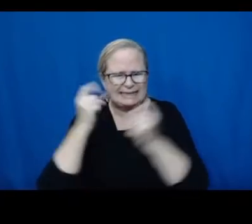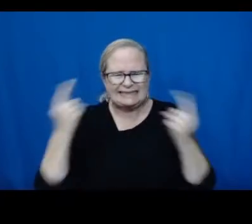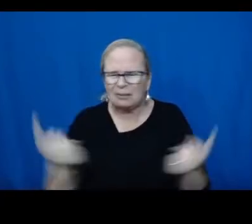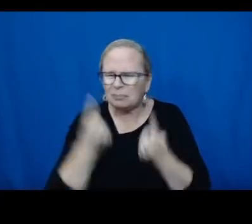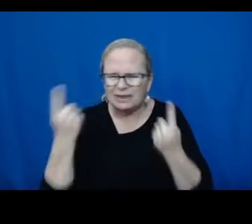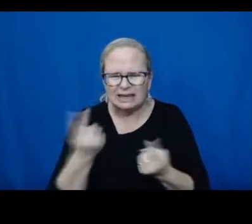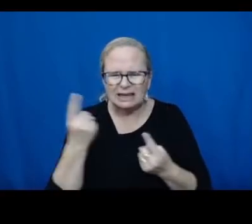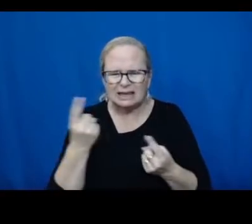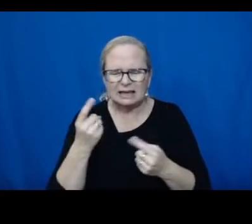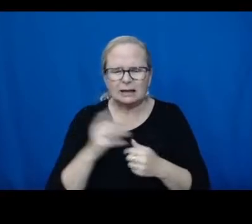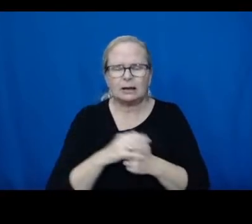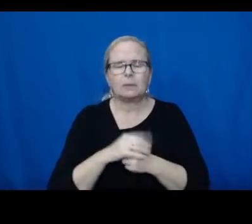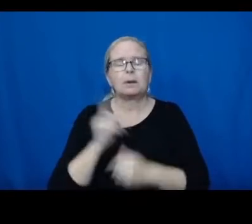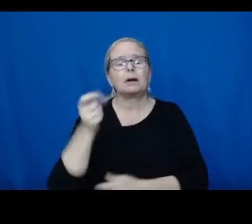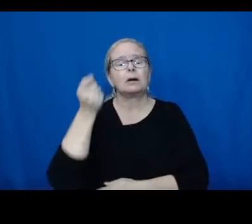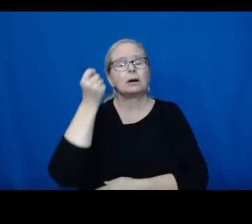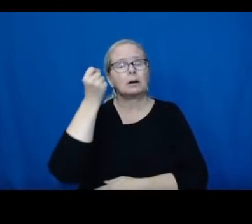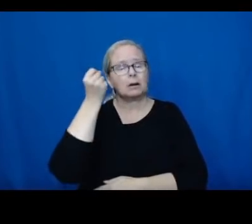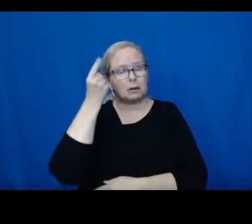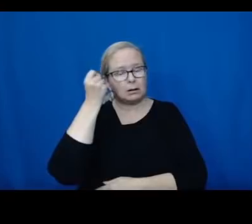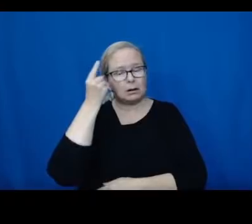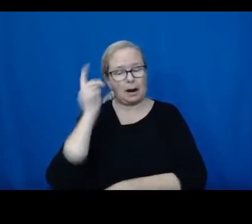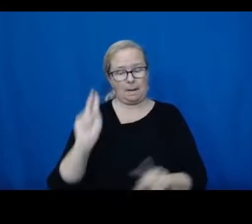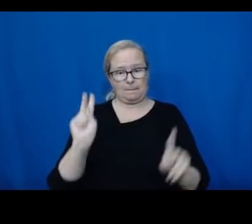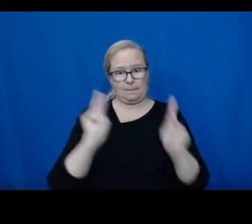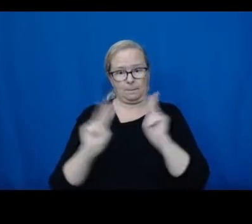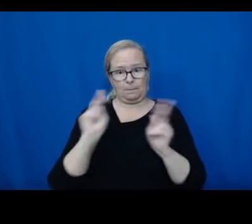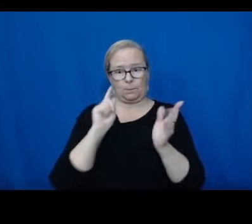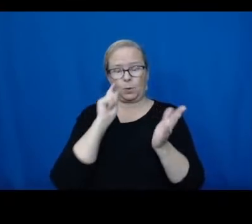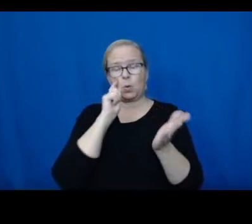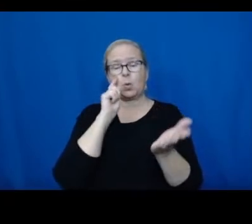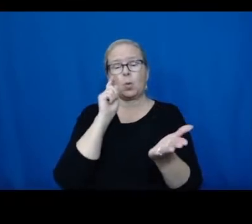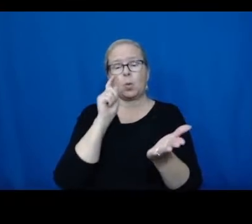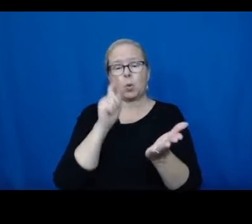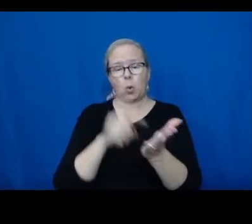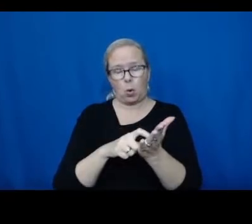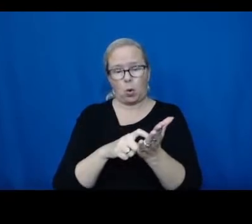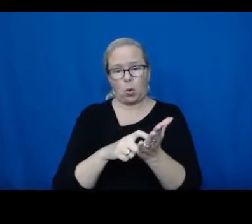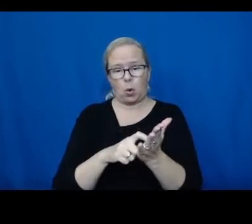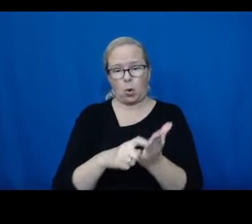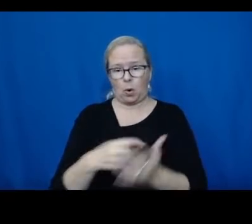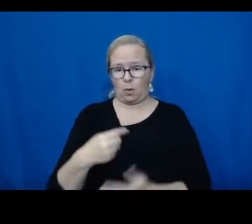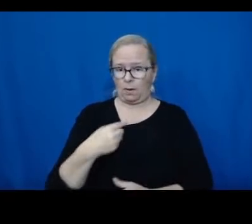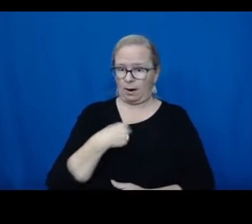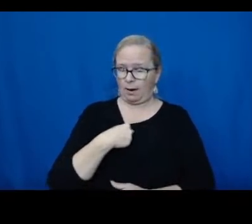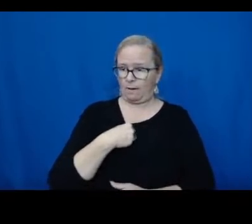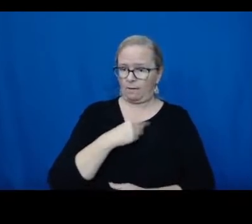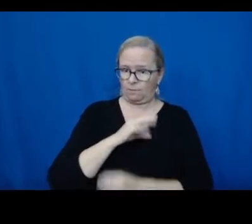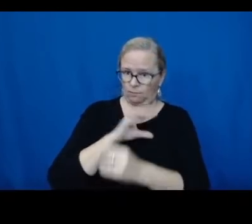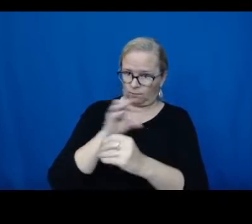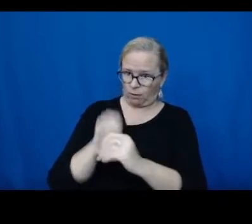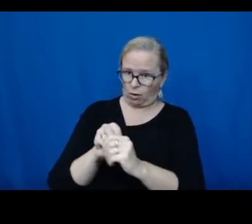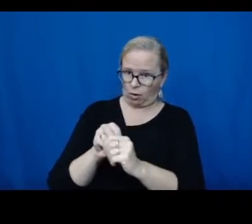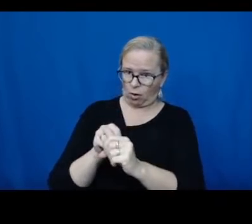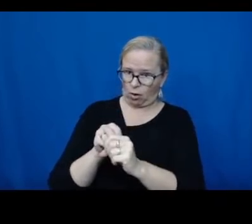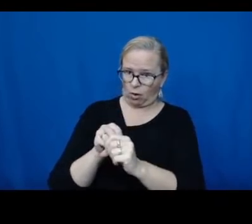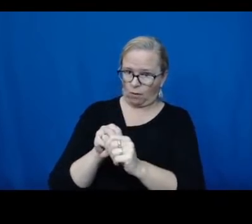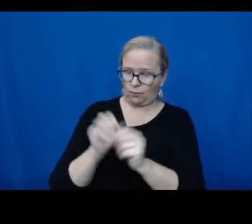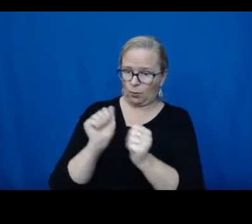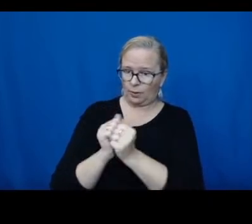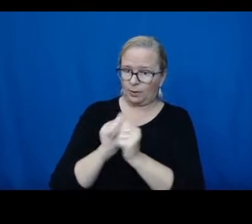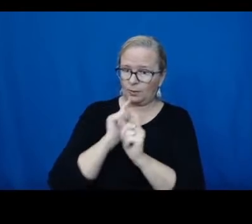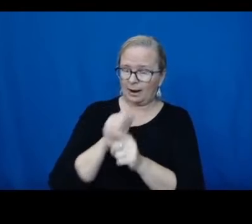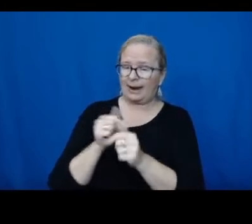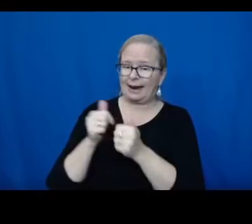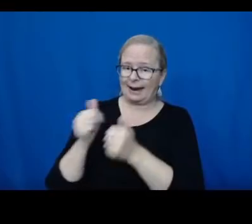the pandemic response, as opposed to being told to do things, has had for a large part of our population. So I think